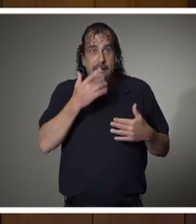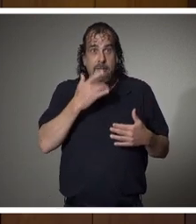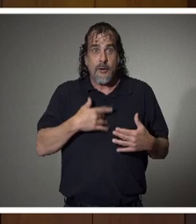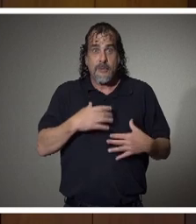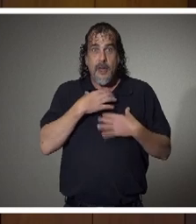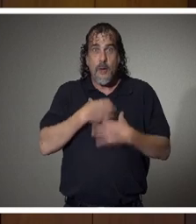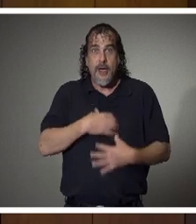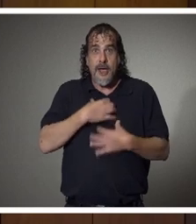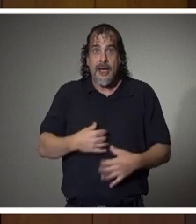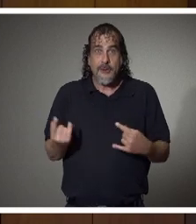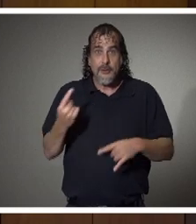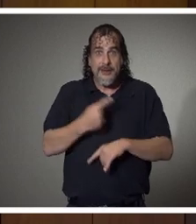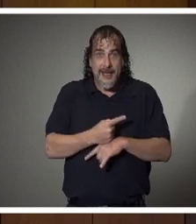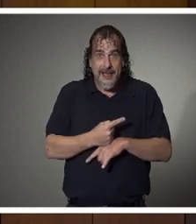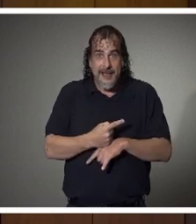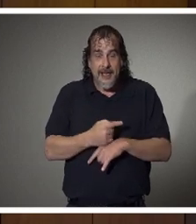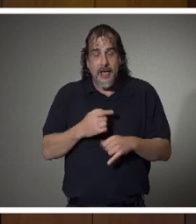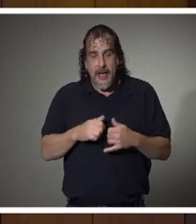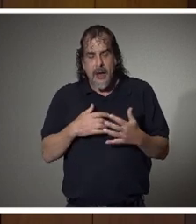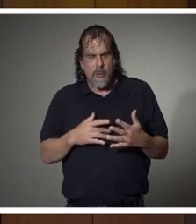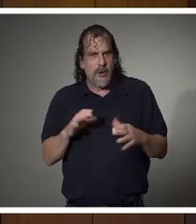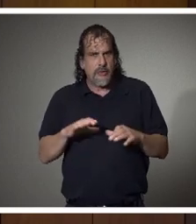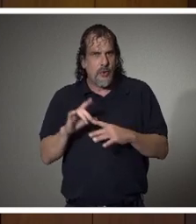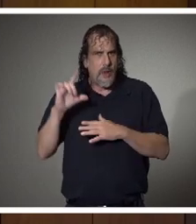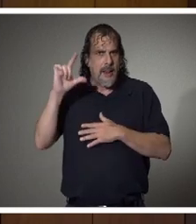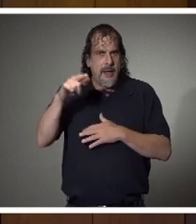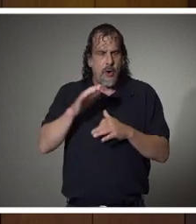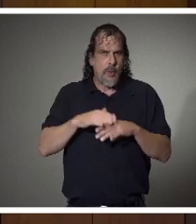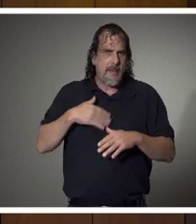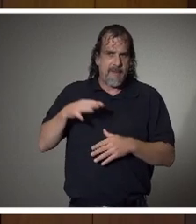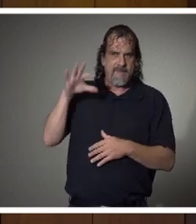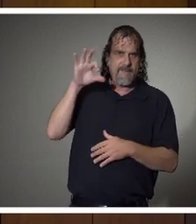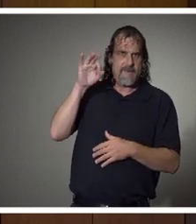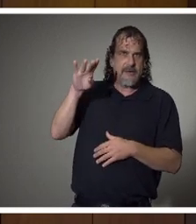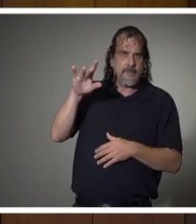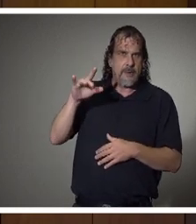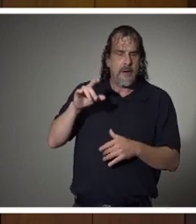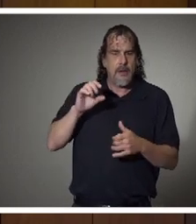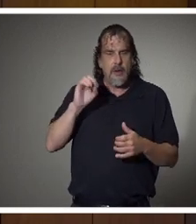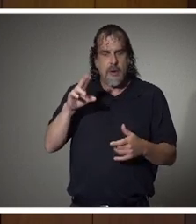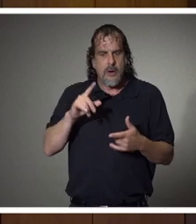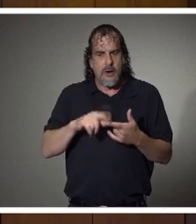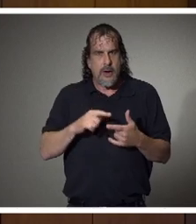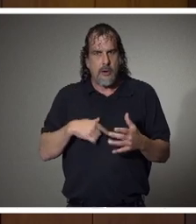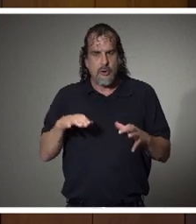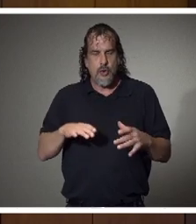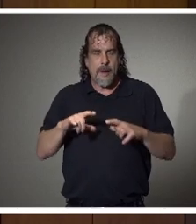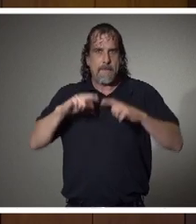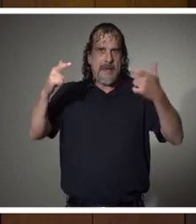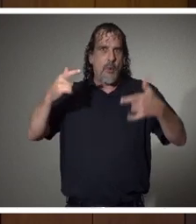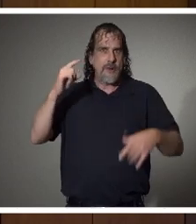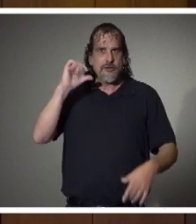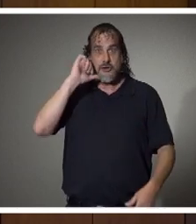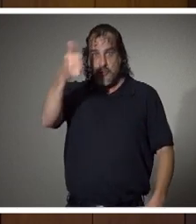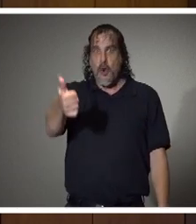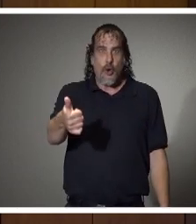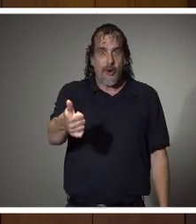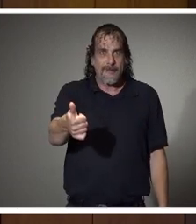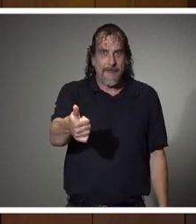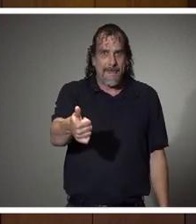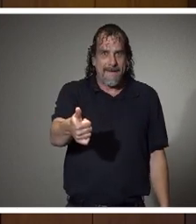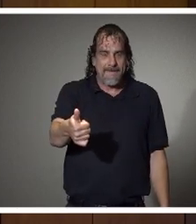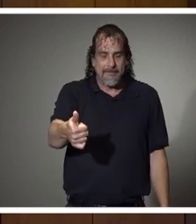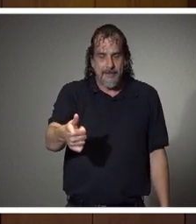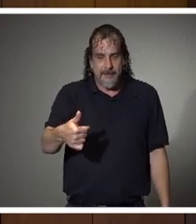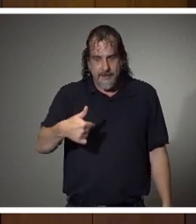to give today, but I'm either going to give them later today via Facebook Live, or I'm going to do it a big one tomorrow. Obviously, we